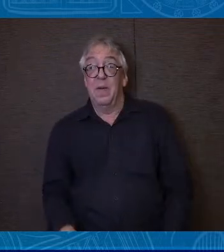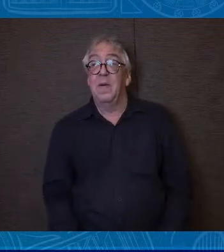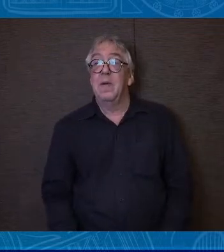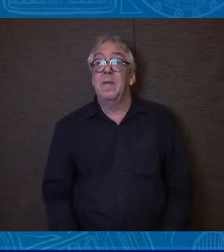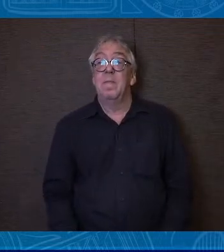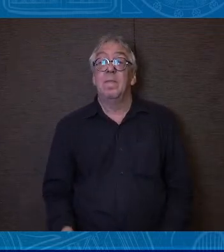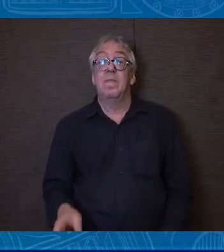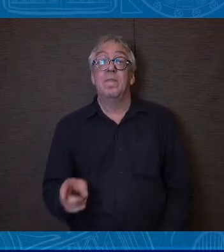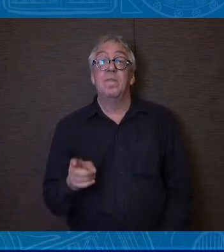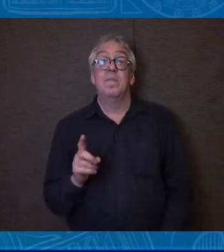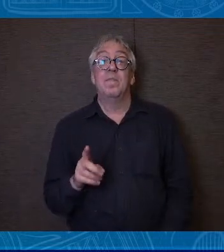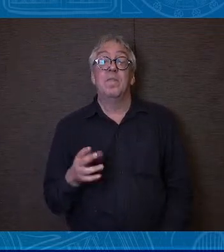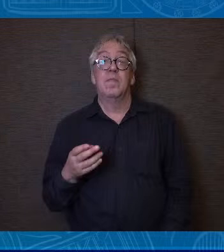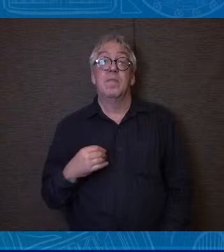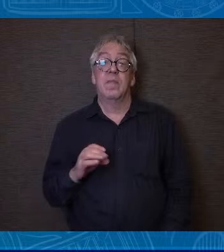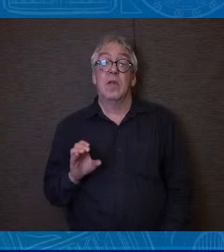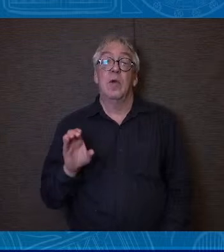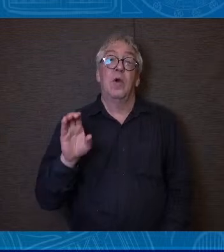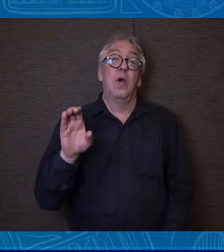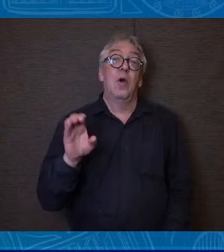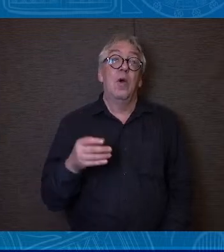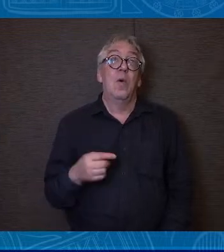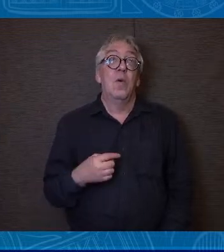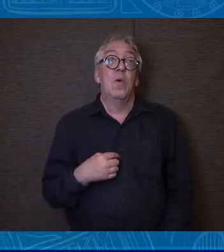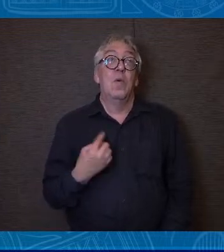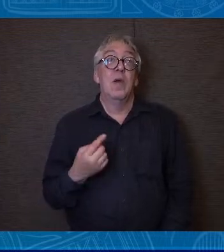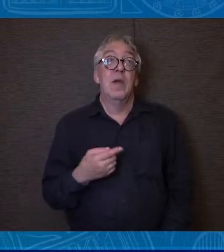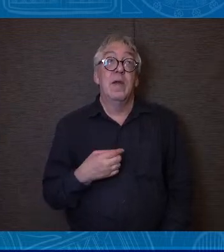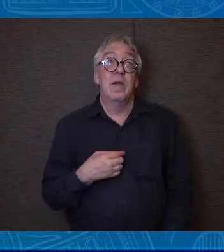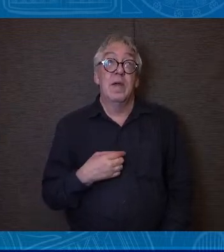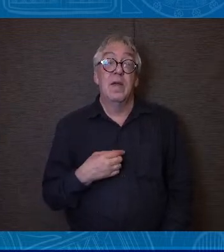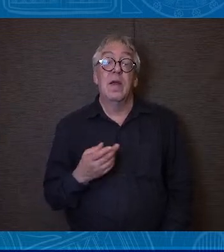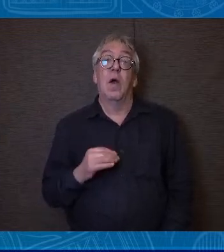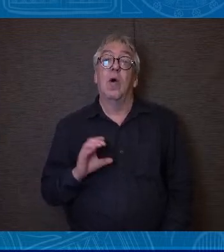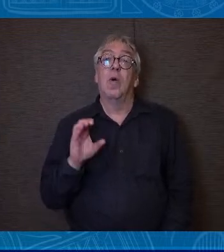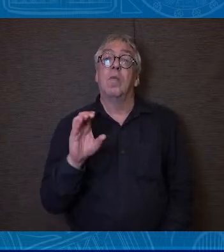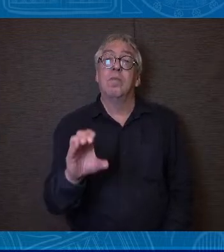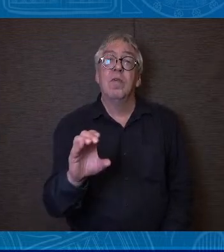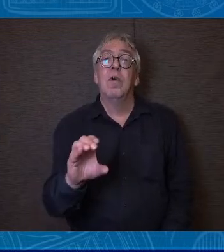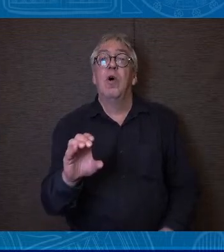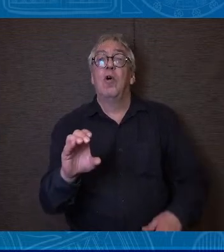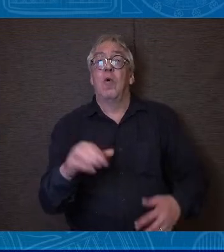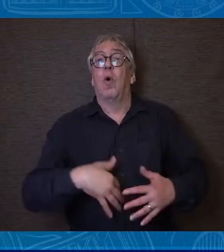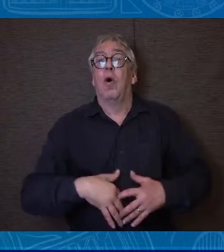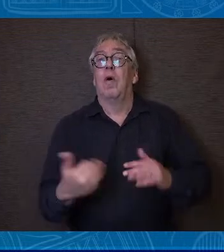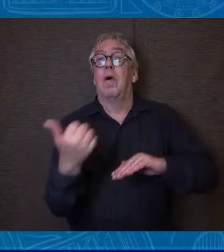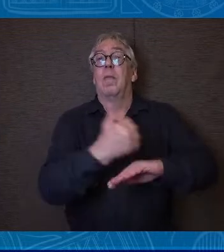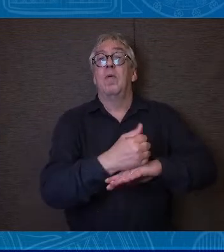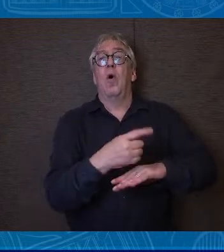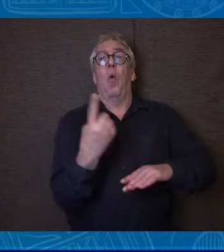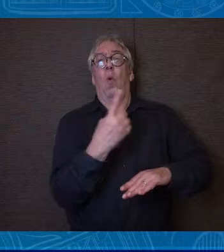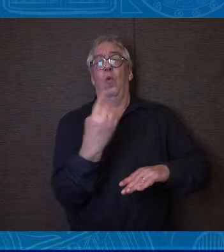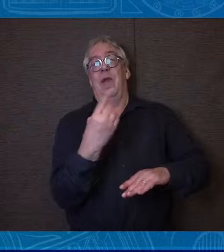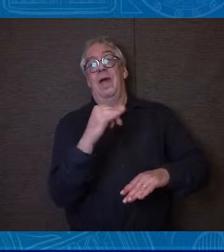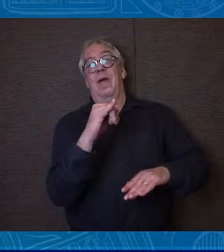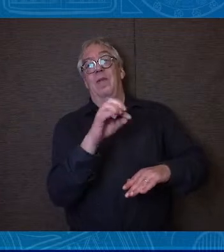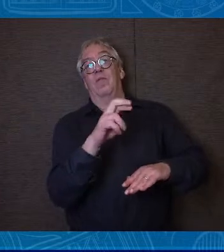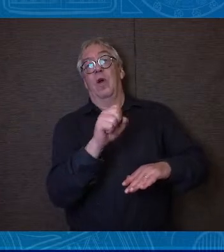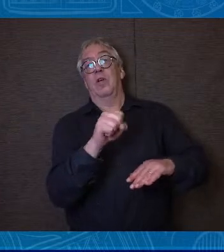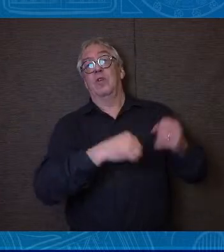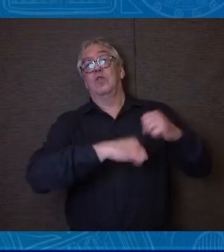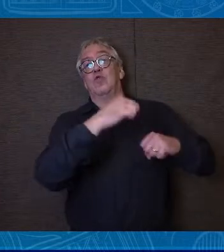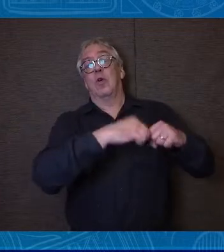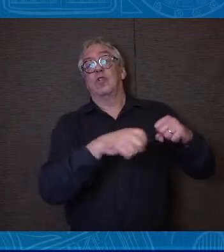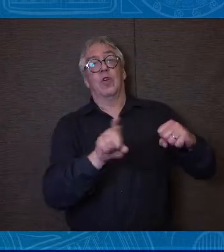equal emphasis to the foundational elements of early warning system, not just on infrastructure, but also in terms